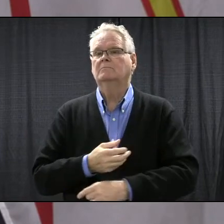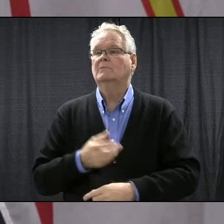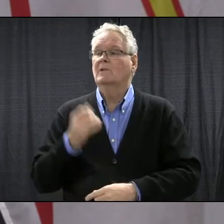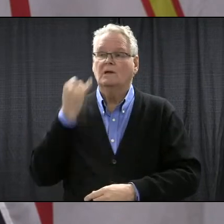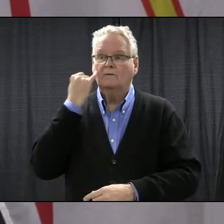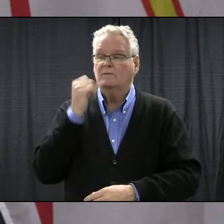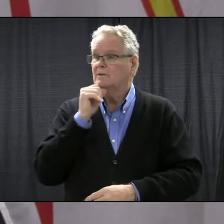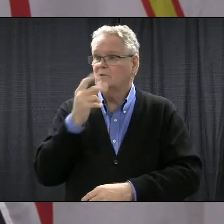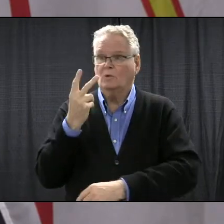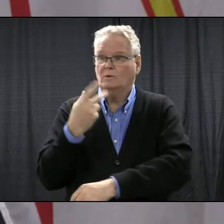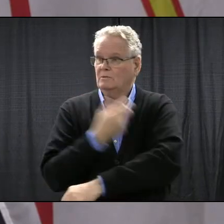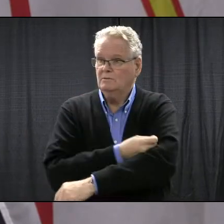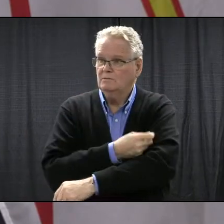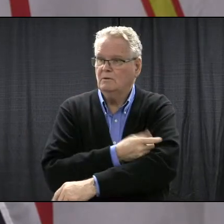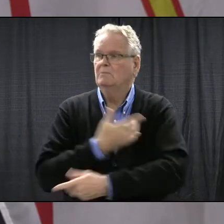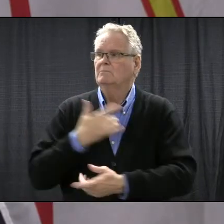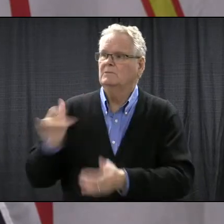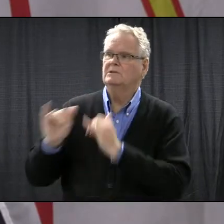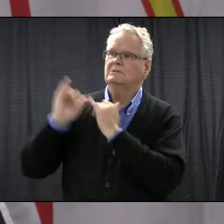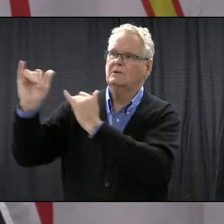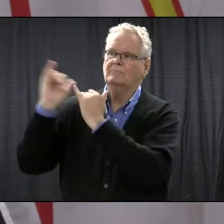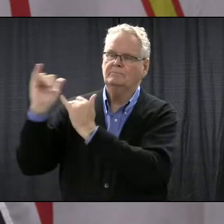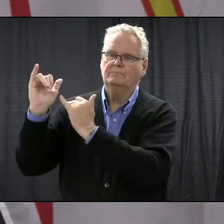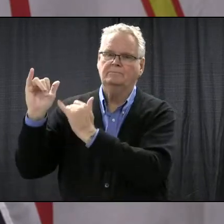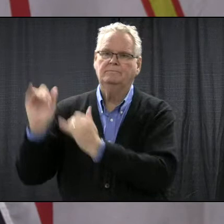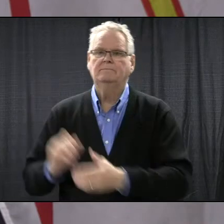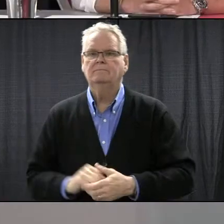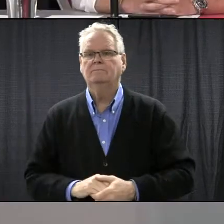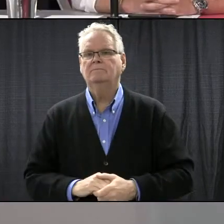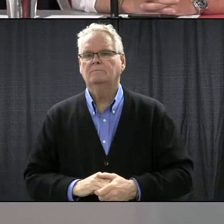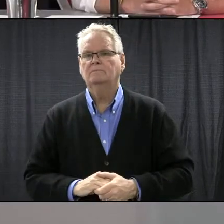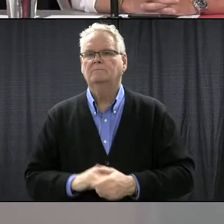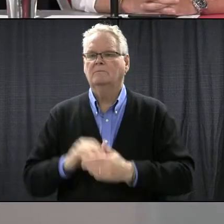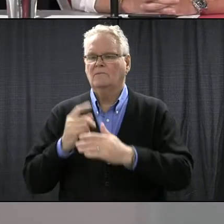from a federal point of view, same as before.